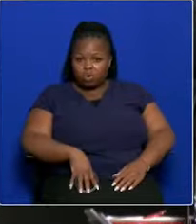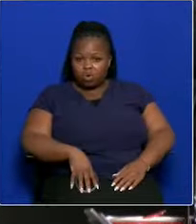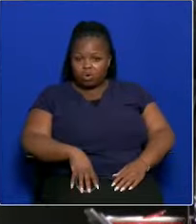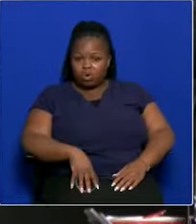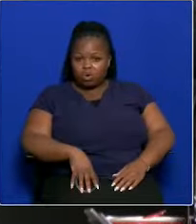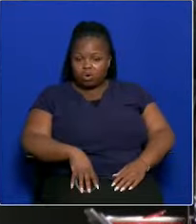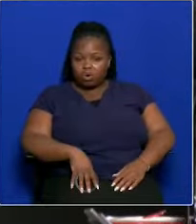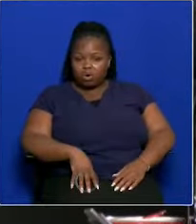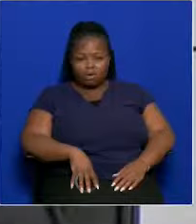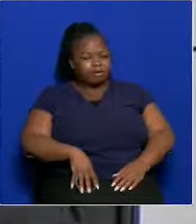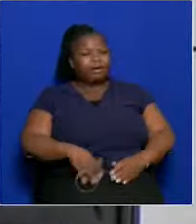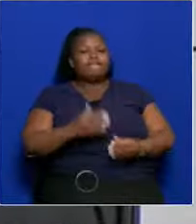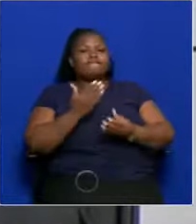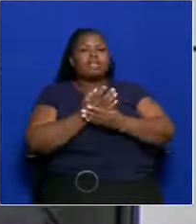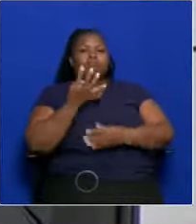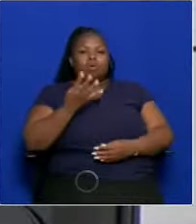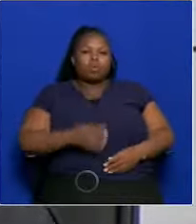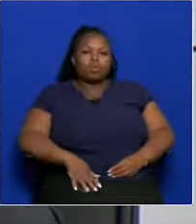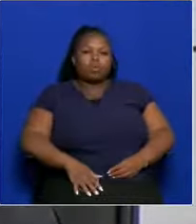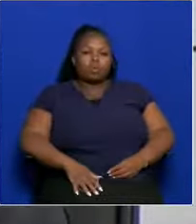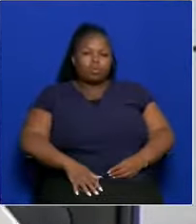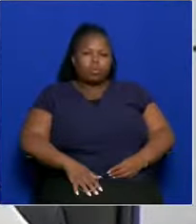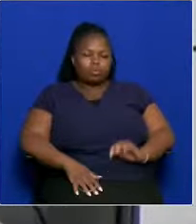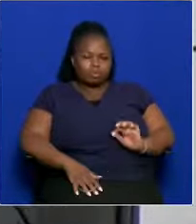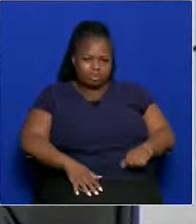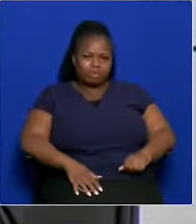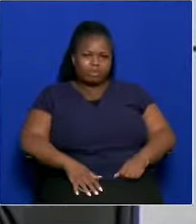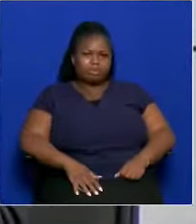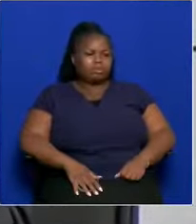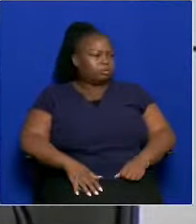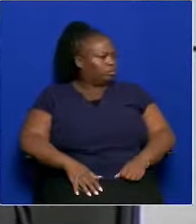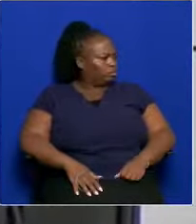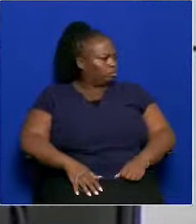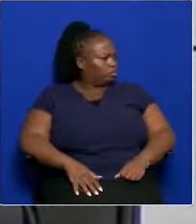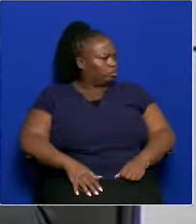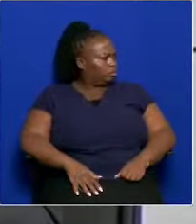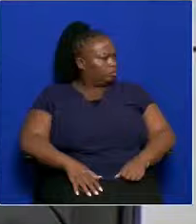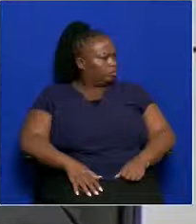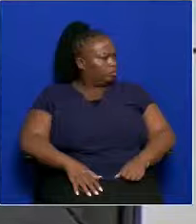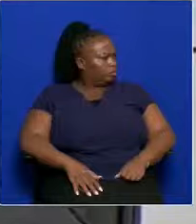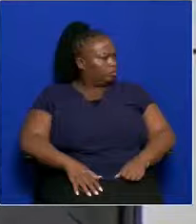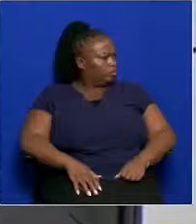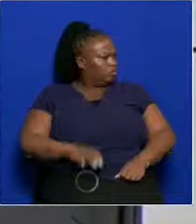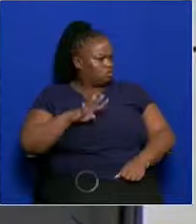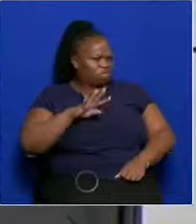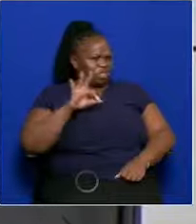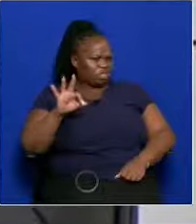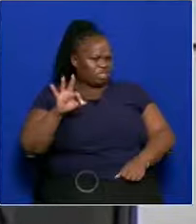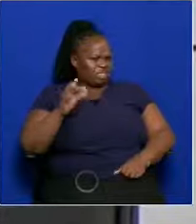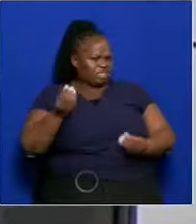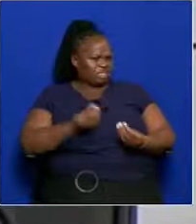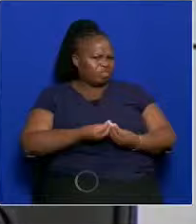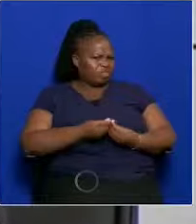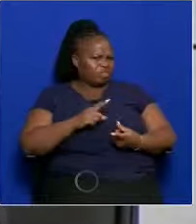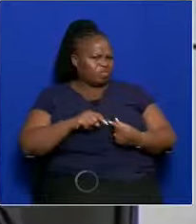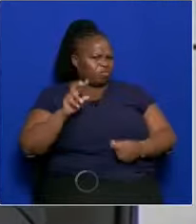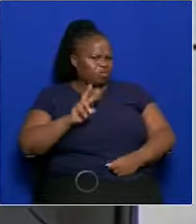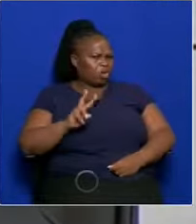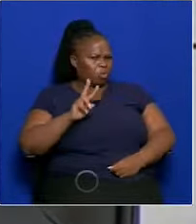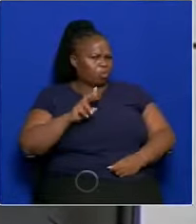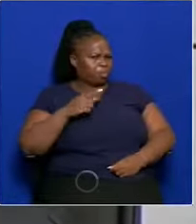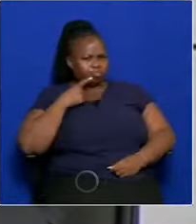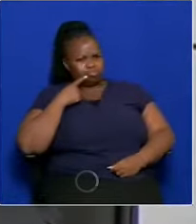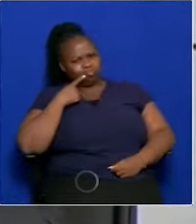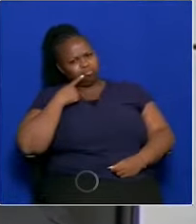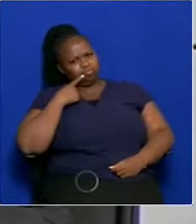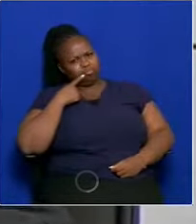4. Yes, 43, there you put something from Vodacom. And then it's